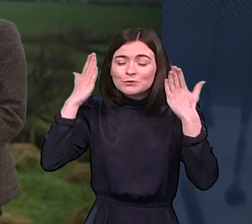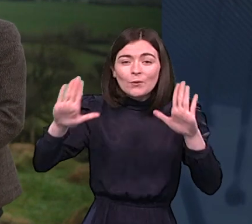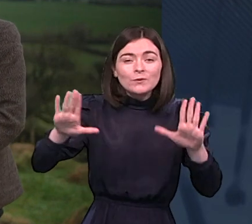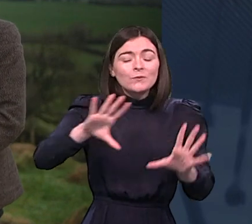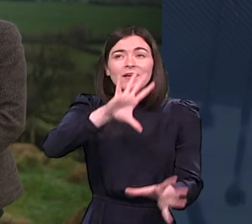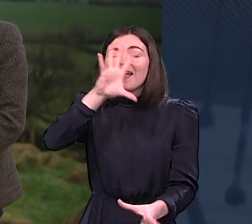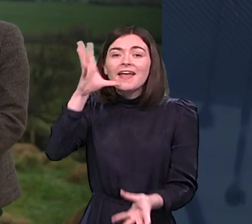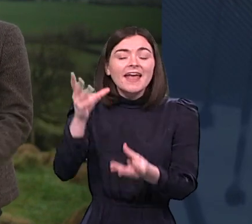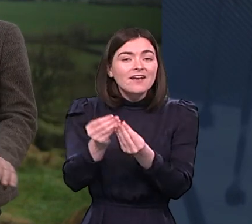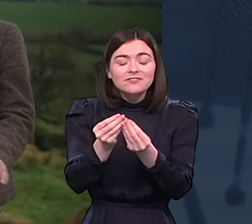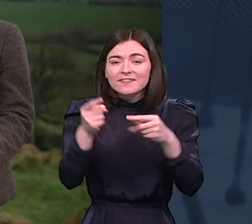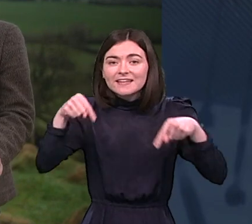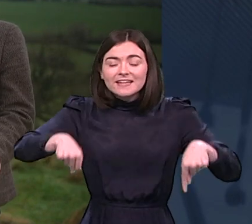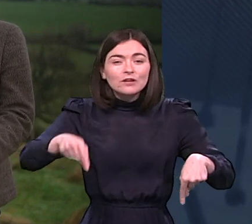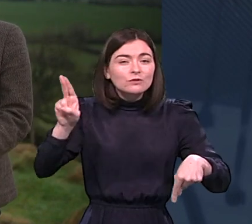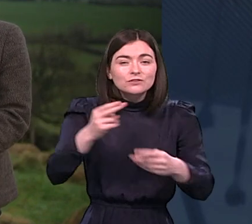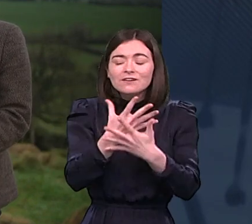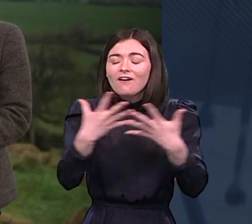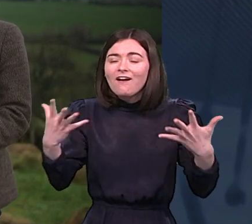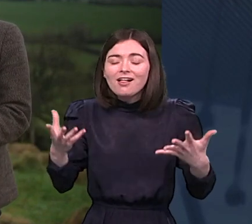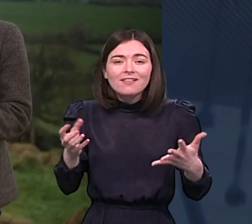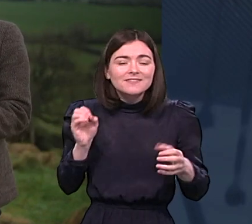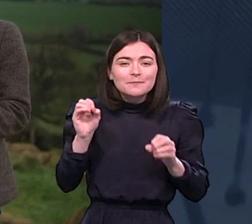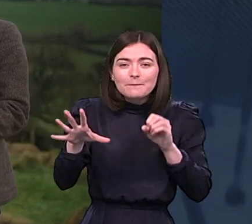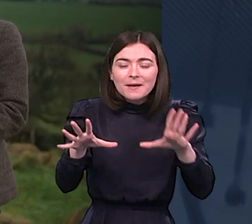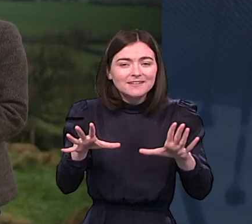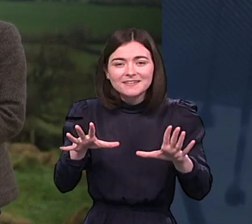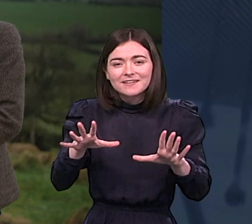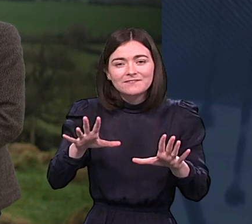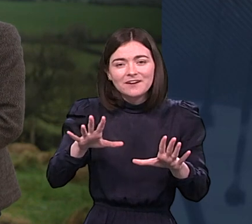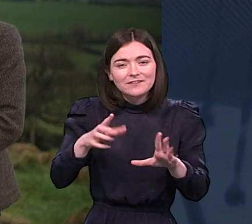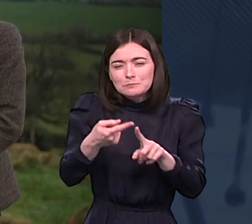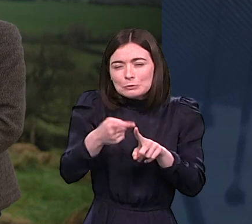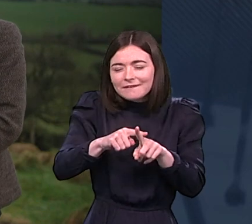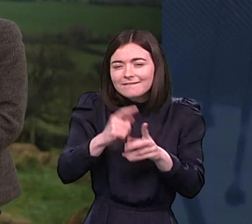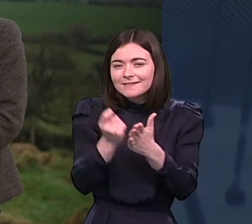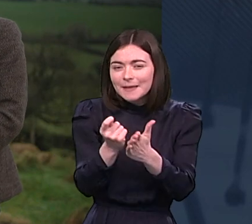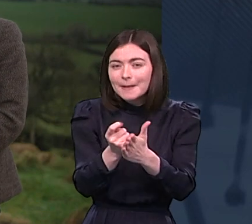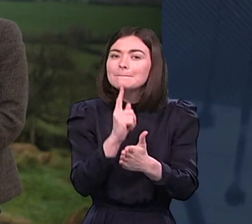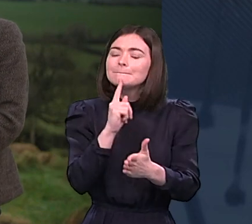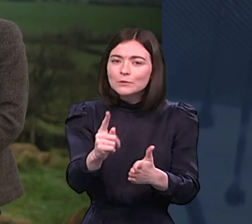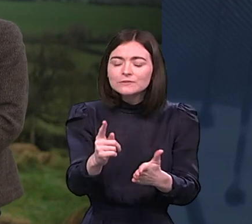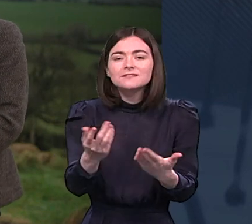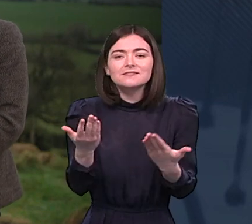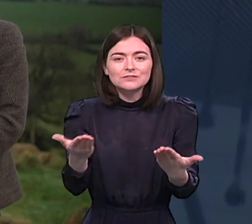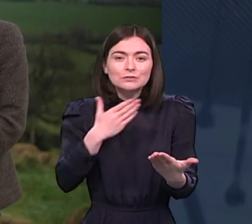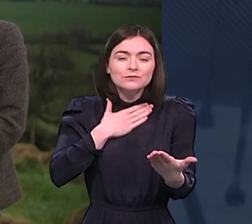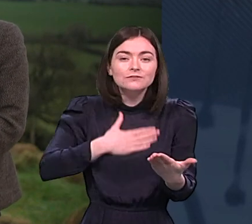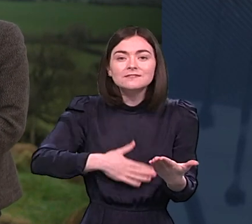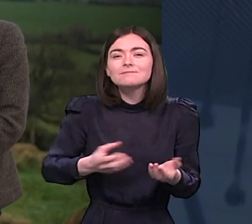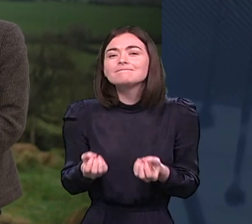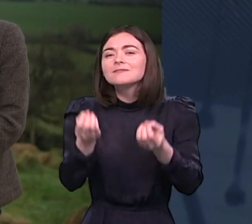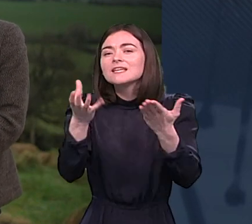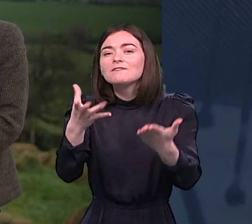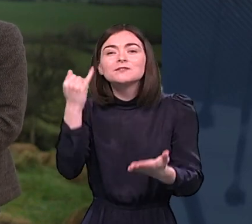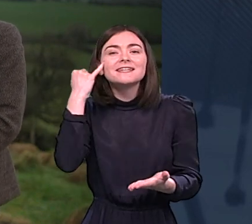of Uisneach and all of its magic in such a short space of time, but to give you just an idea of